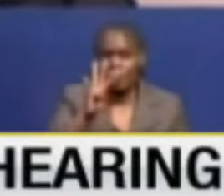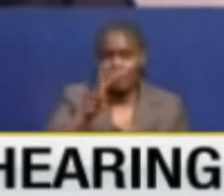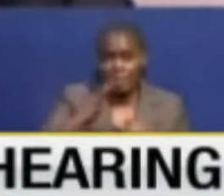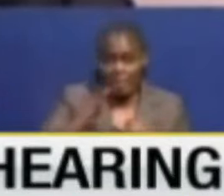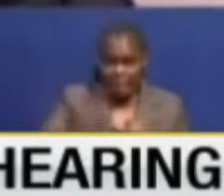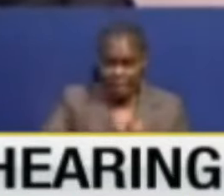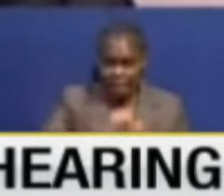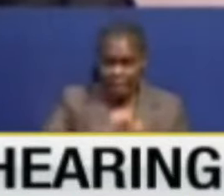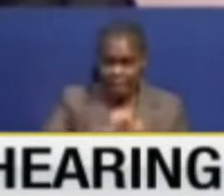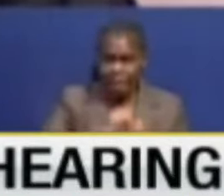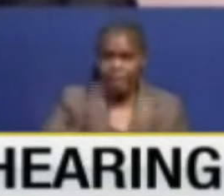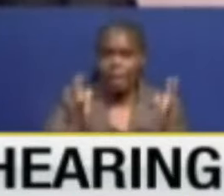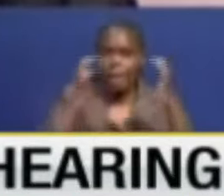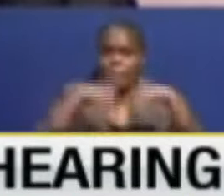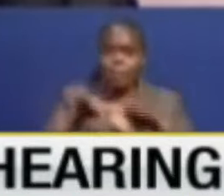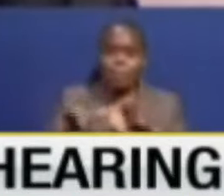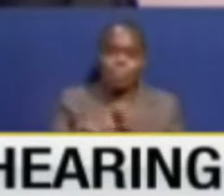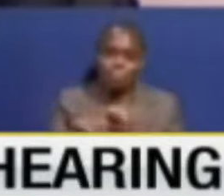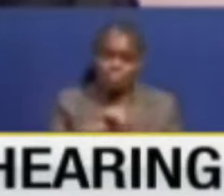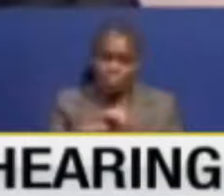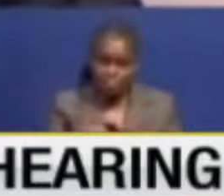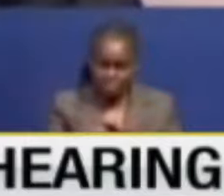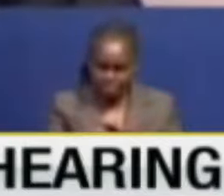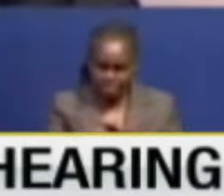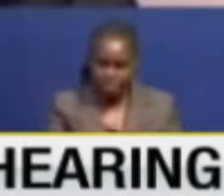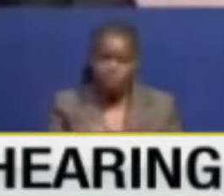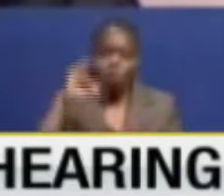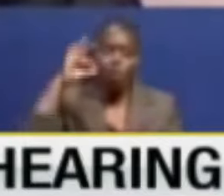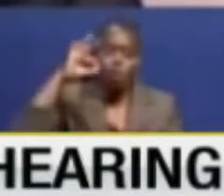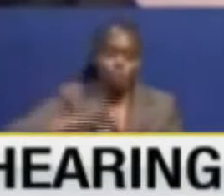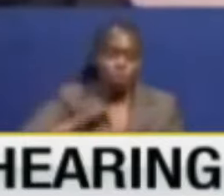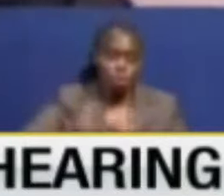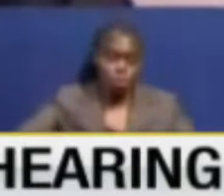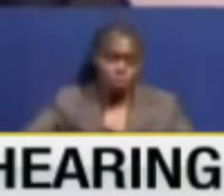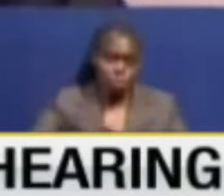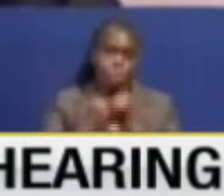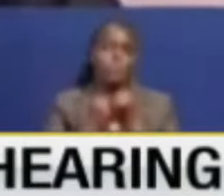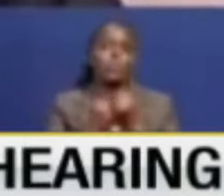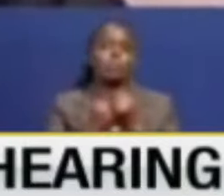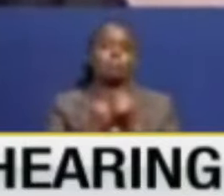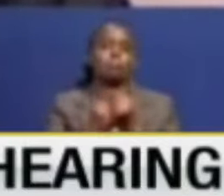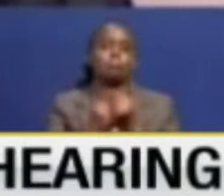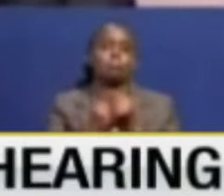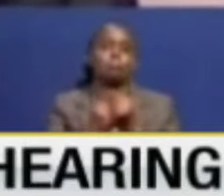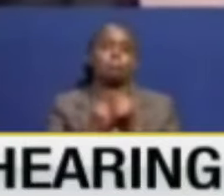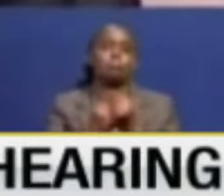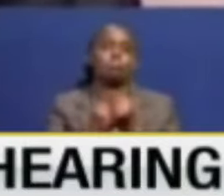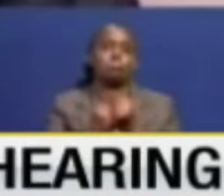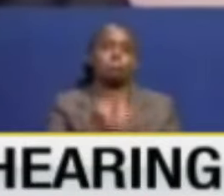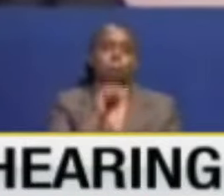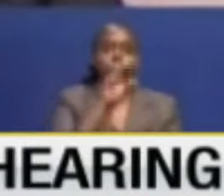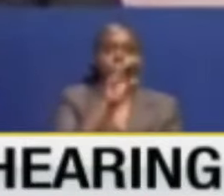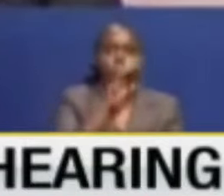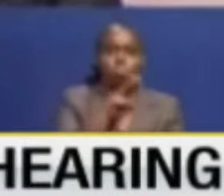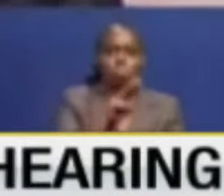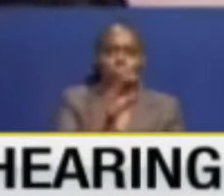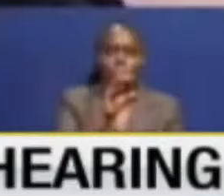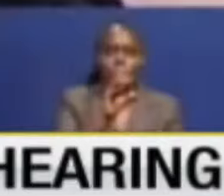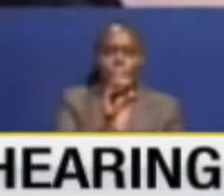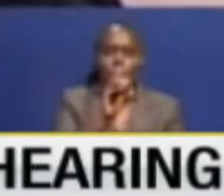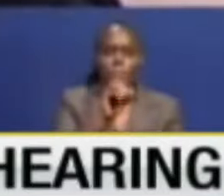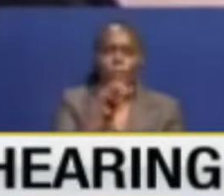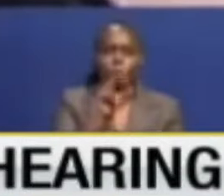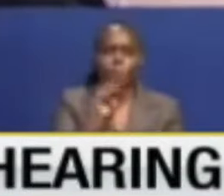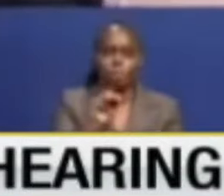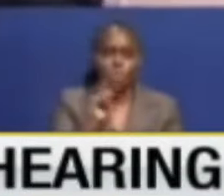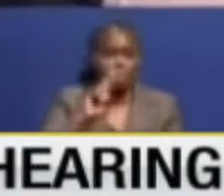49 county assembly members voted in support of the motion. These are not